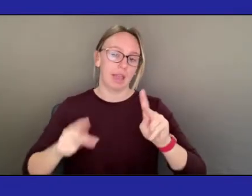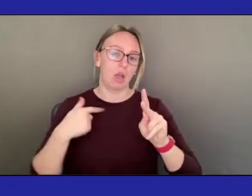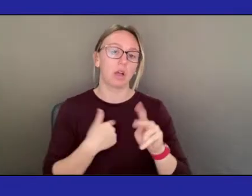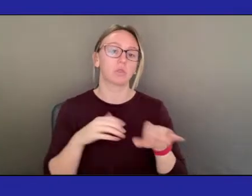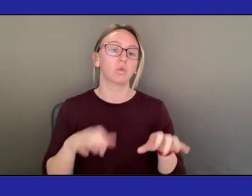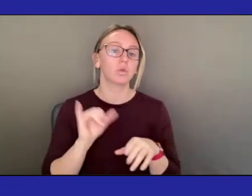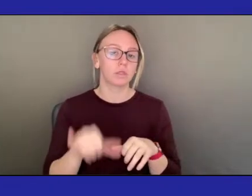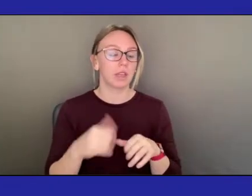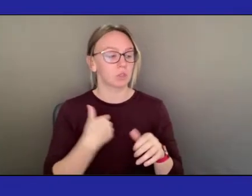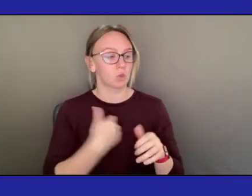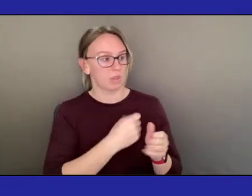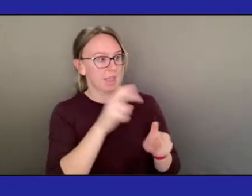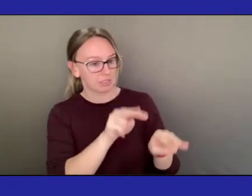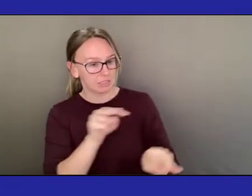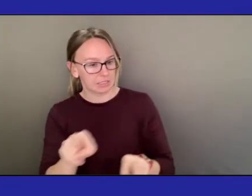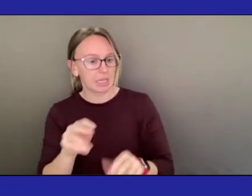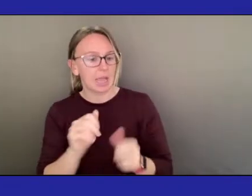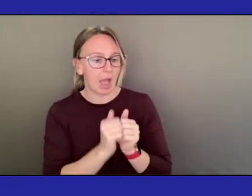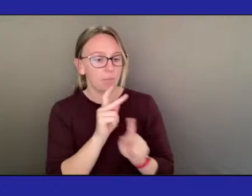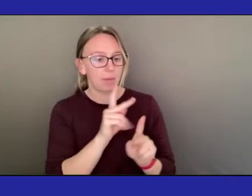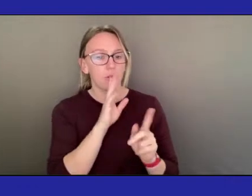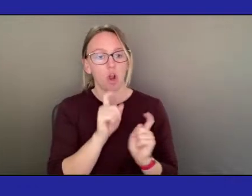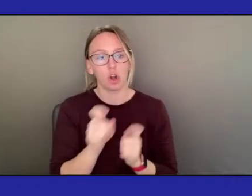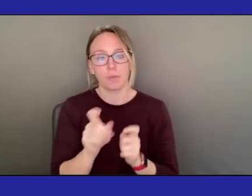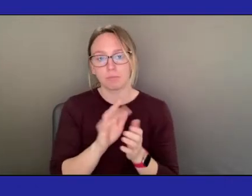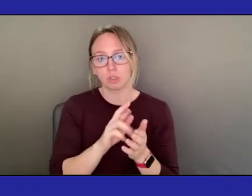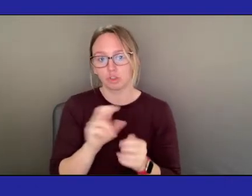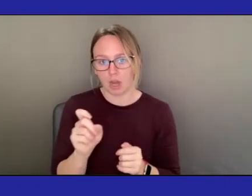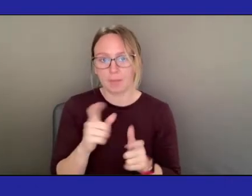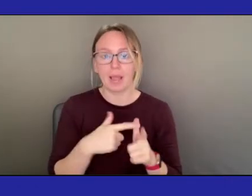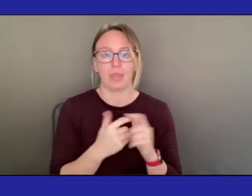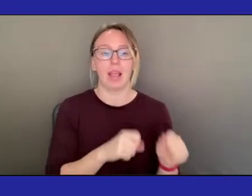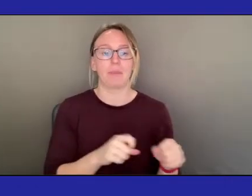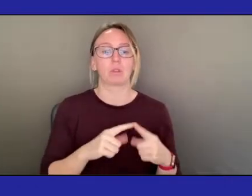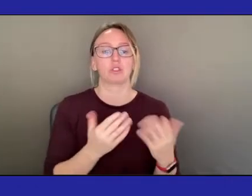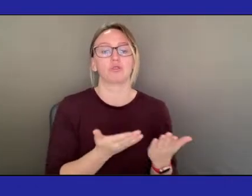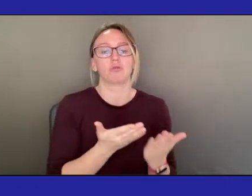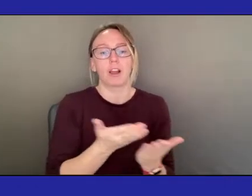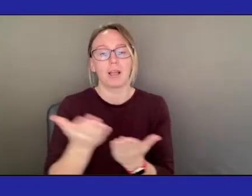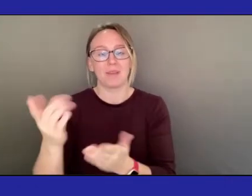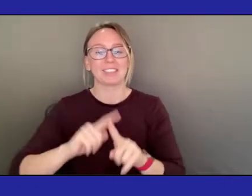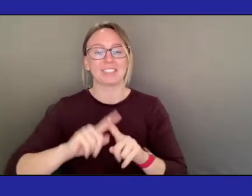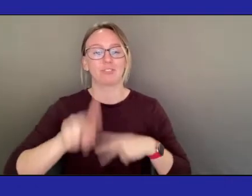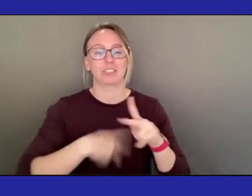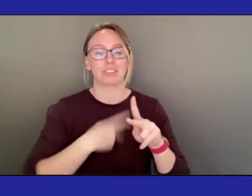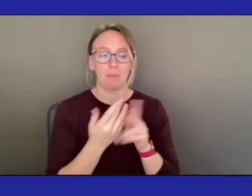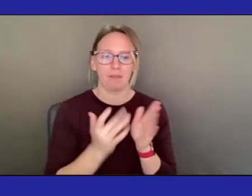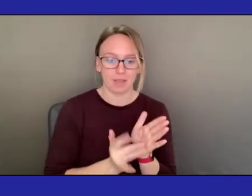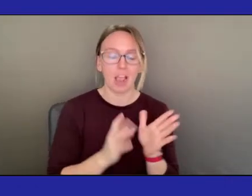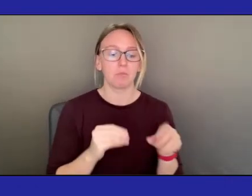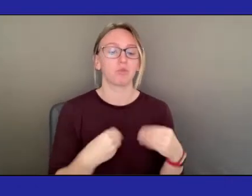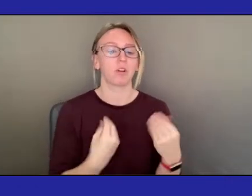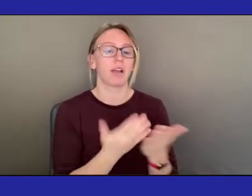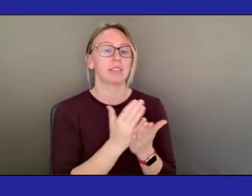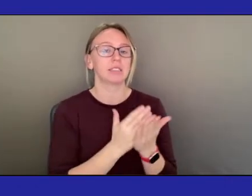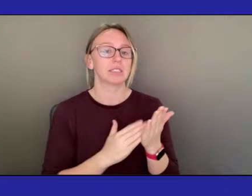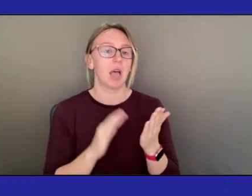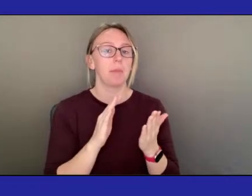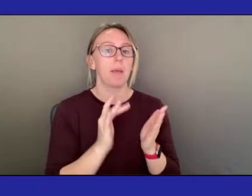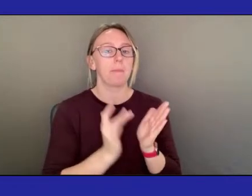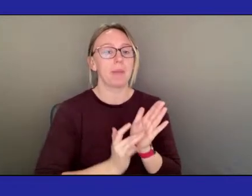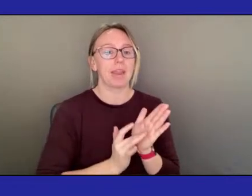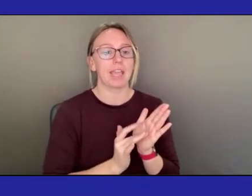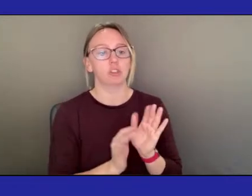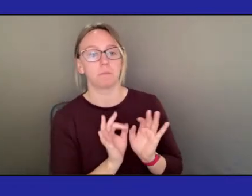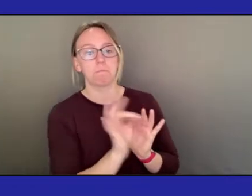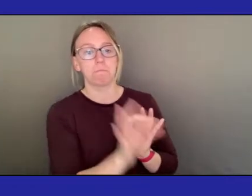people are prescribing and really be able to recommend different types of medication and be able to provide some medication nudges. And we're